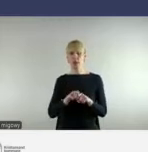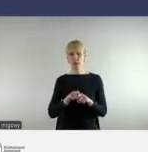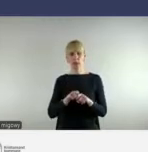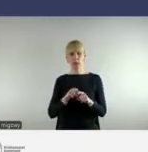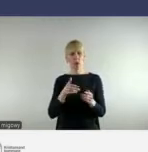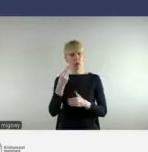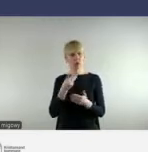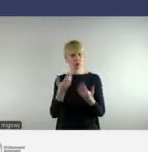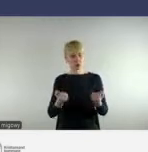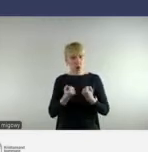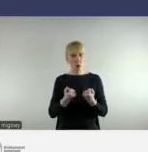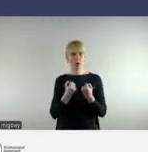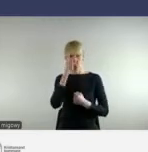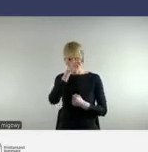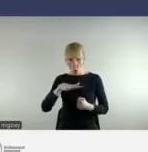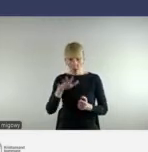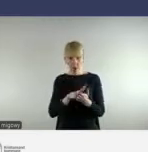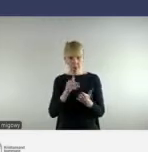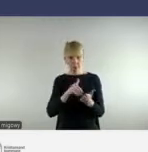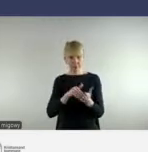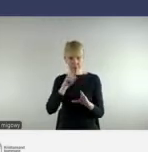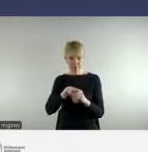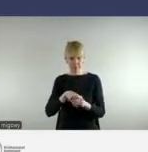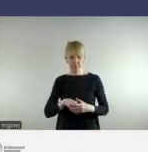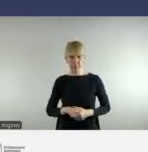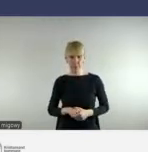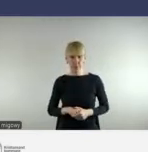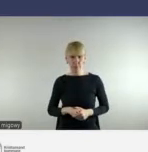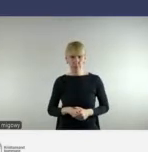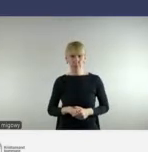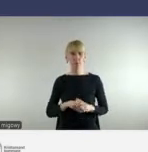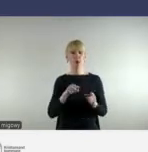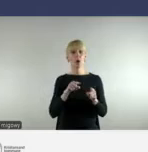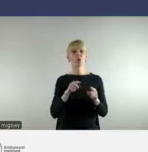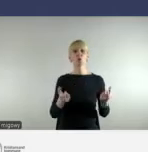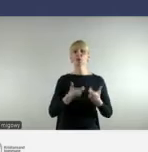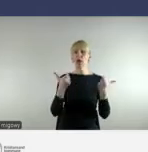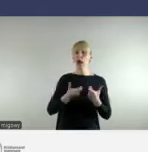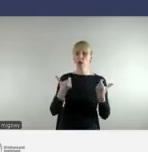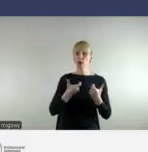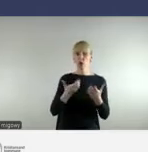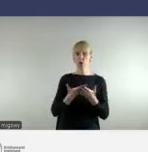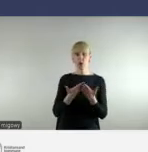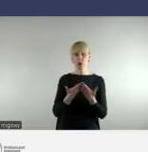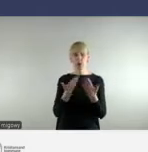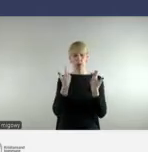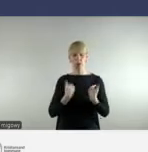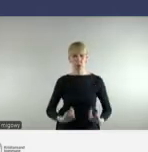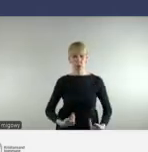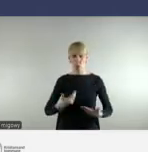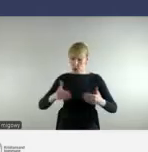public health shows that we must have a good health preparedness. Here is how we are